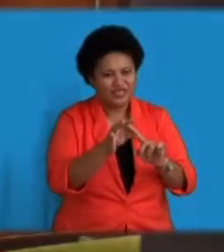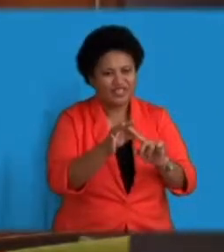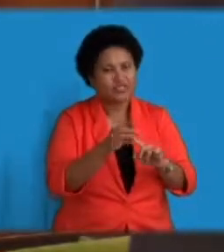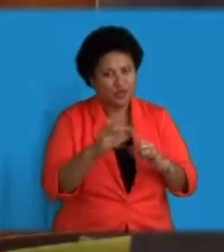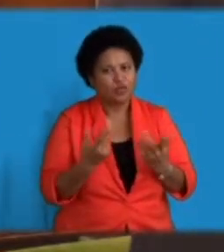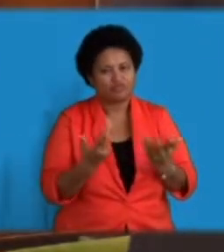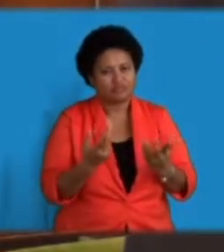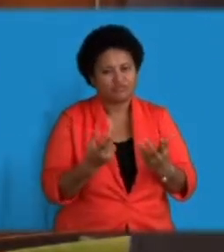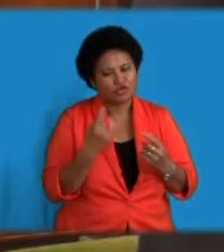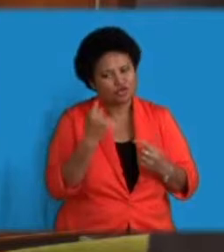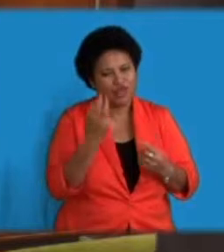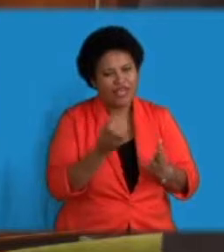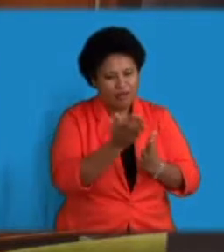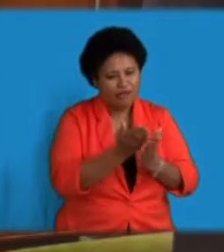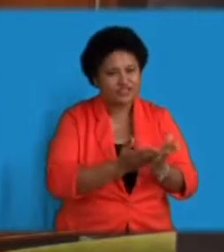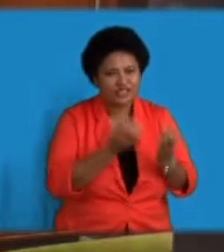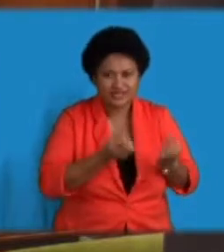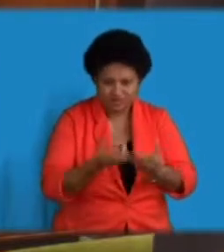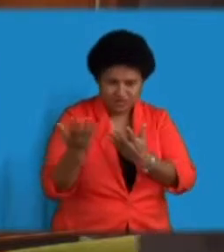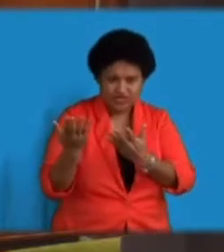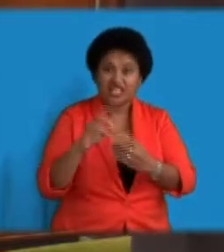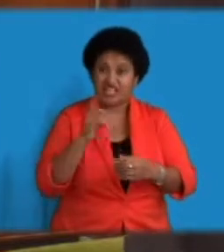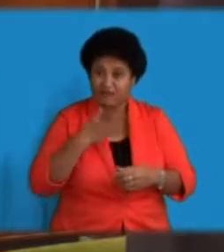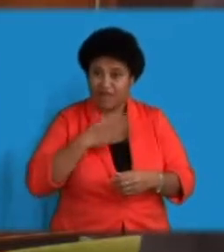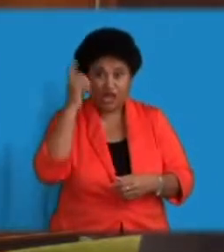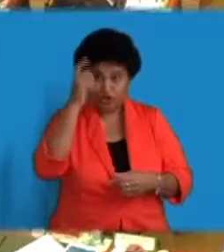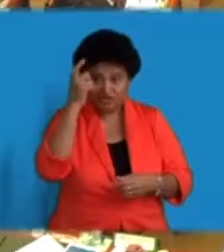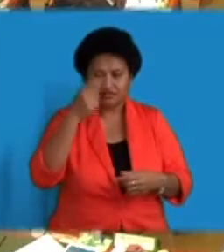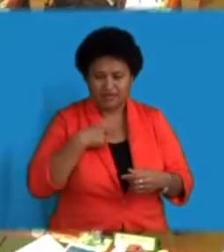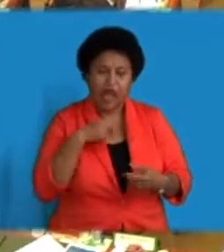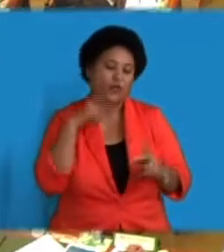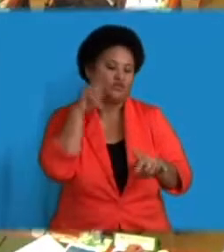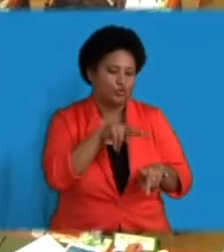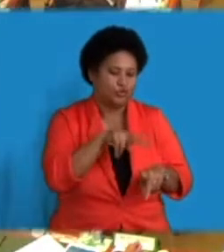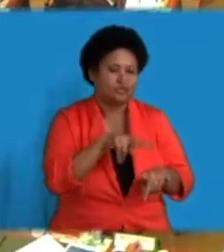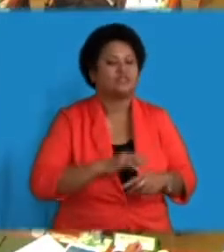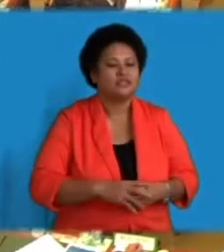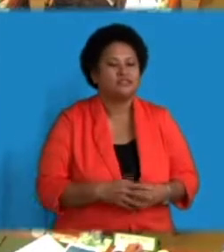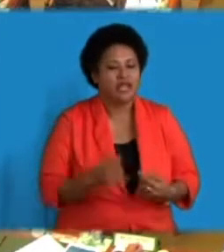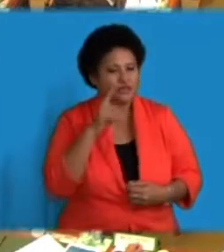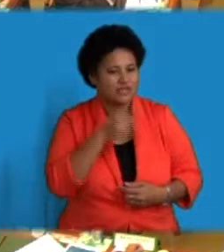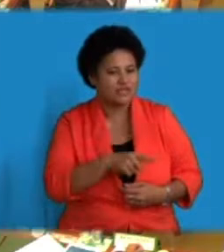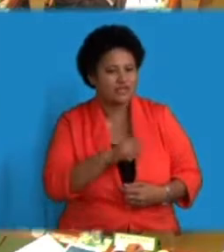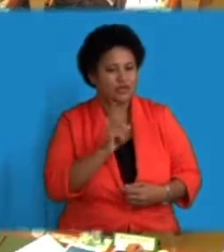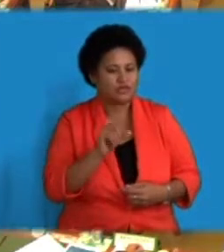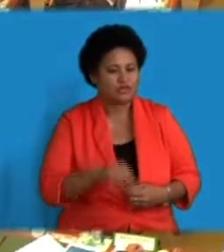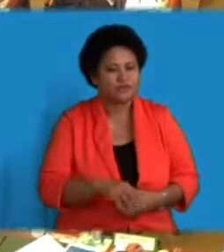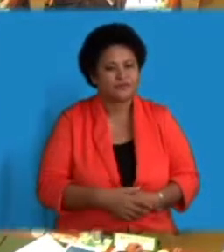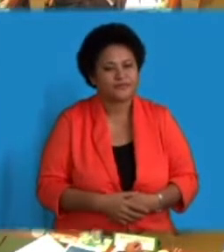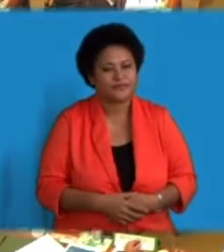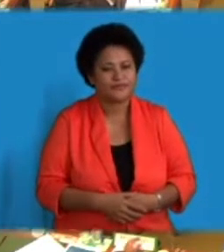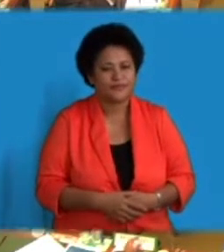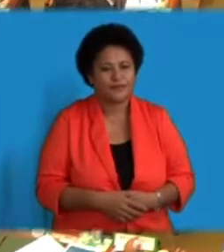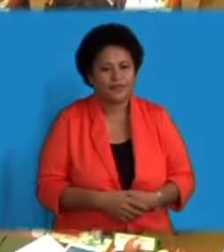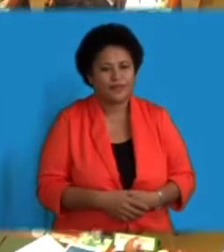are going on. And of course, if it's a concern for me, I will look into it. Thank you. Thank you. Honorable